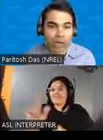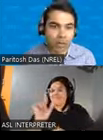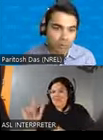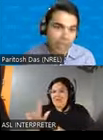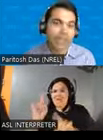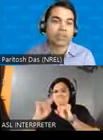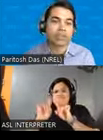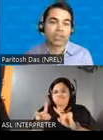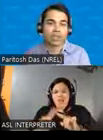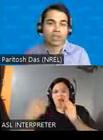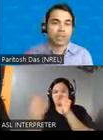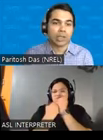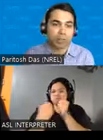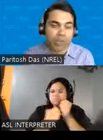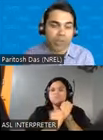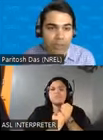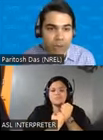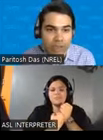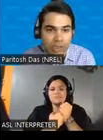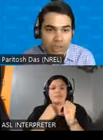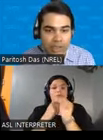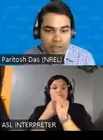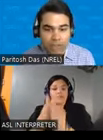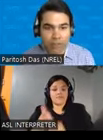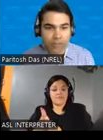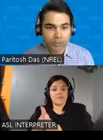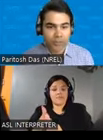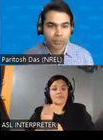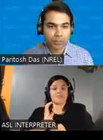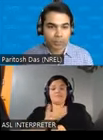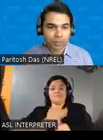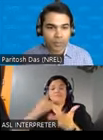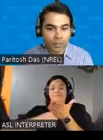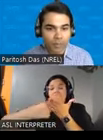our analysis in this particular PR100 project. Next slide, please.